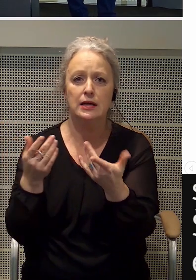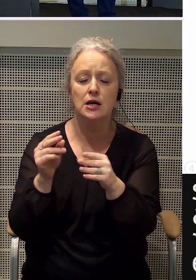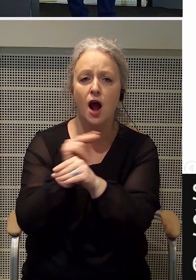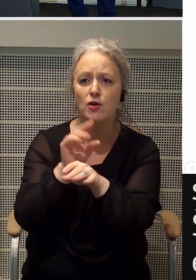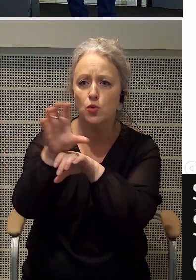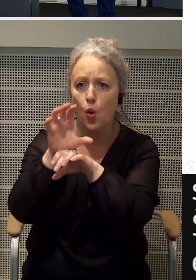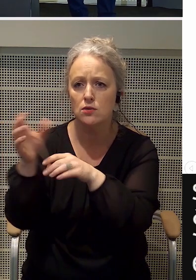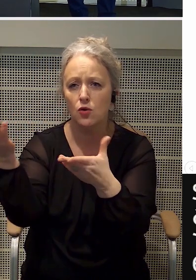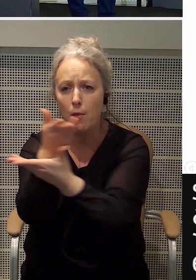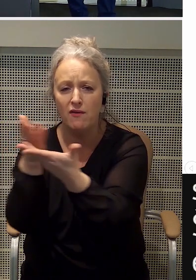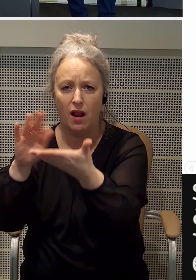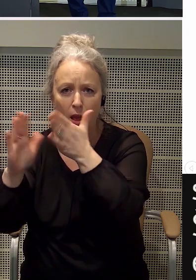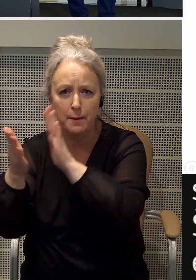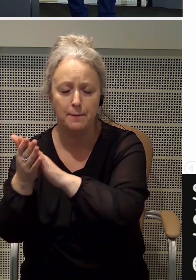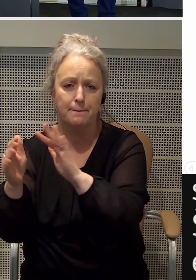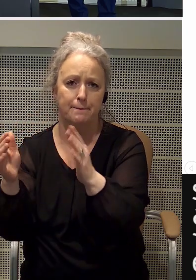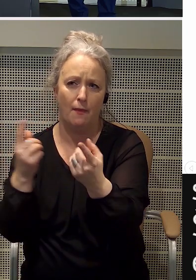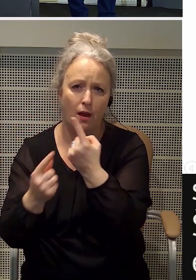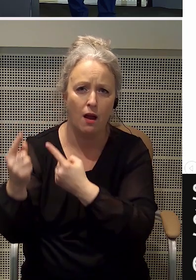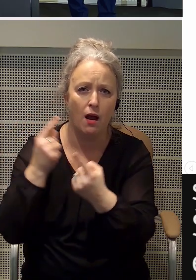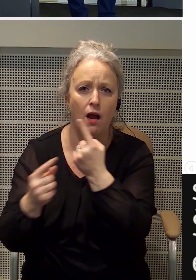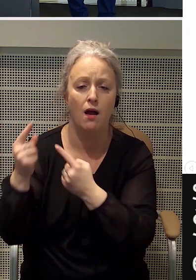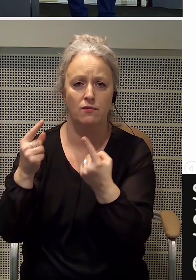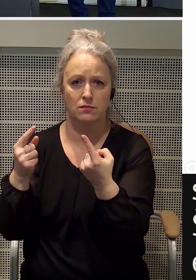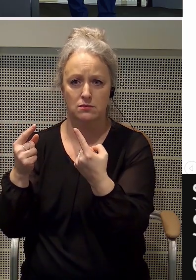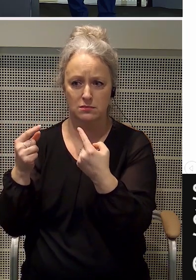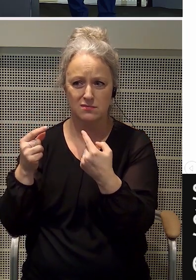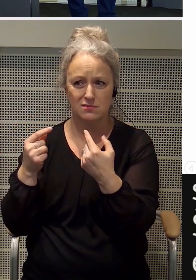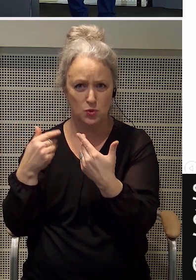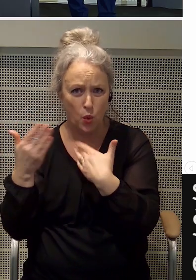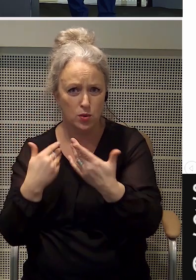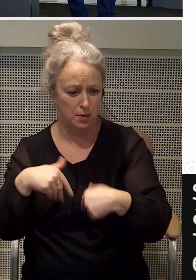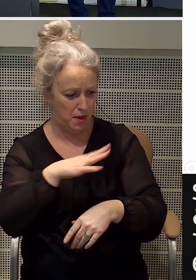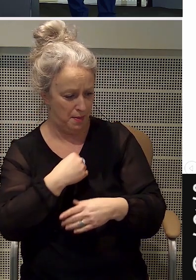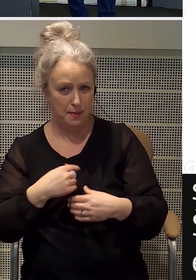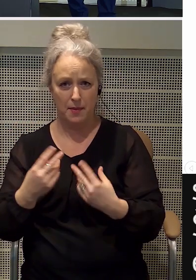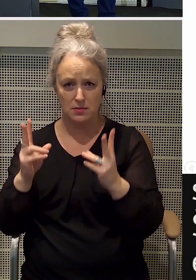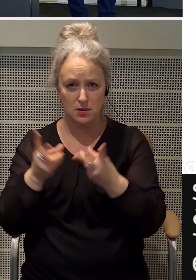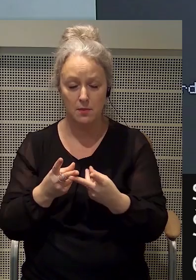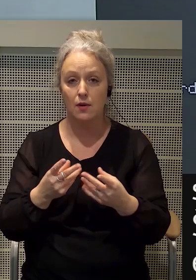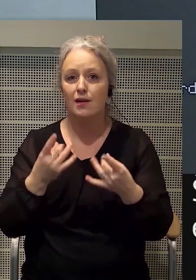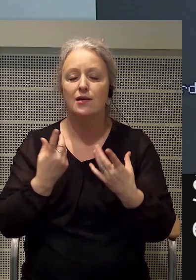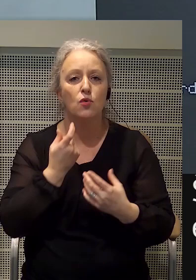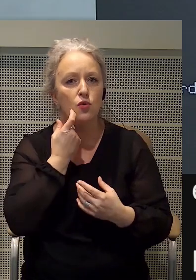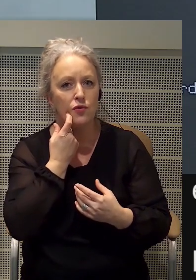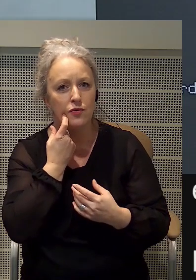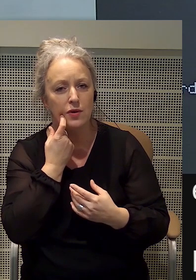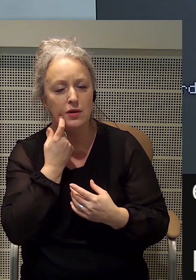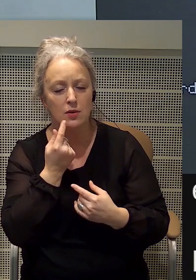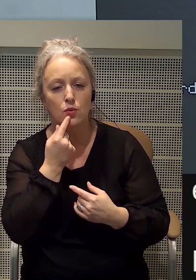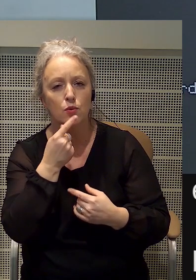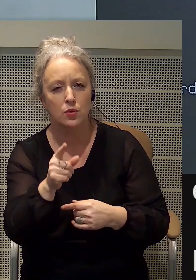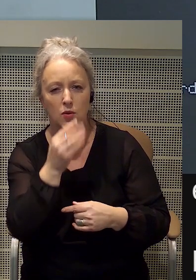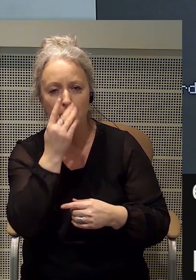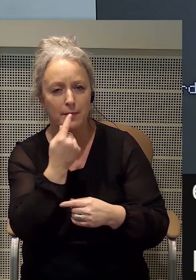fund certain drugs or negotiate with pharmaceuticals. Lihtsalt huvi pärast annan teile vihje, numbreid ei ütle, aga annan